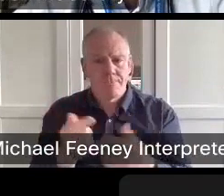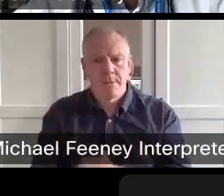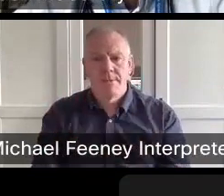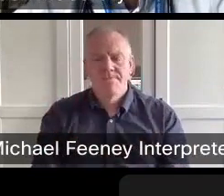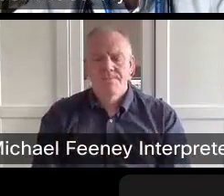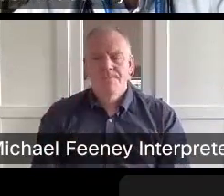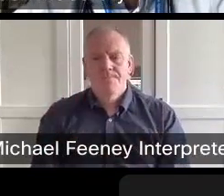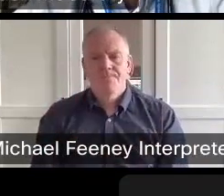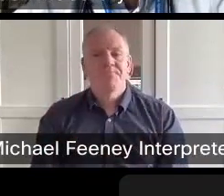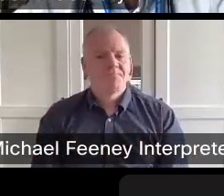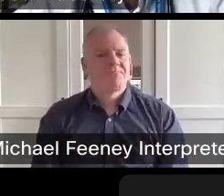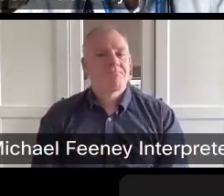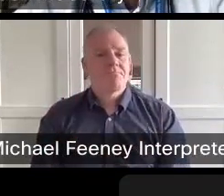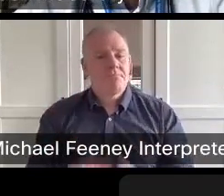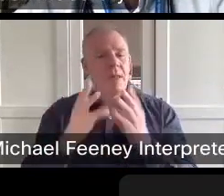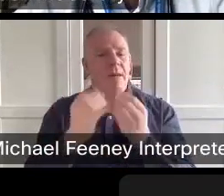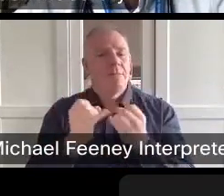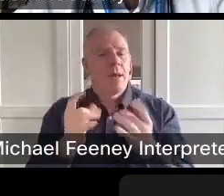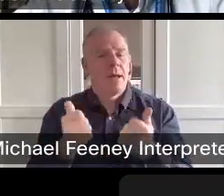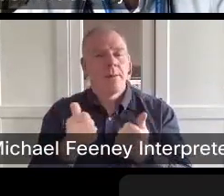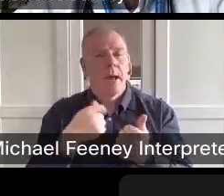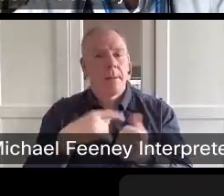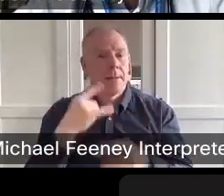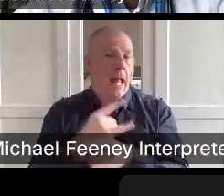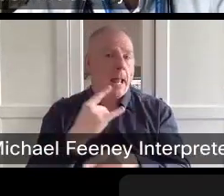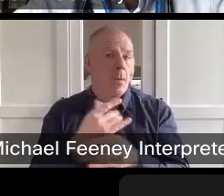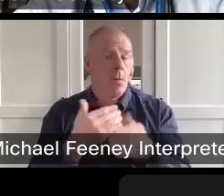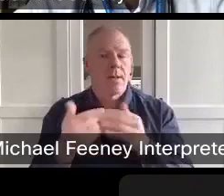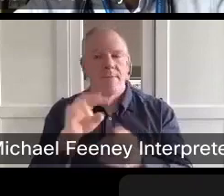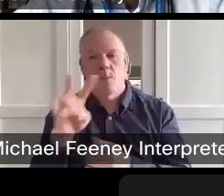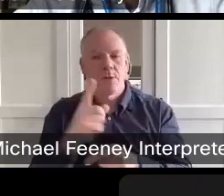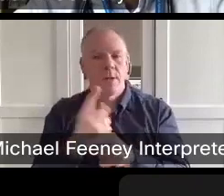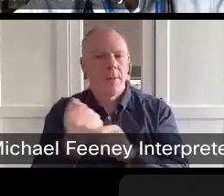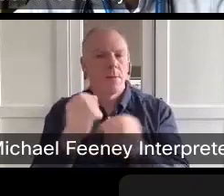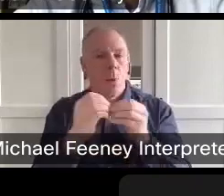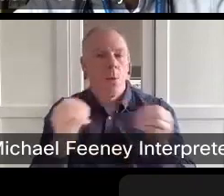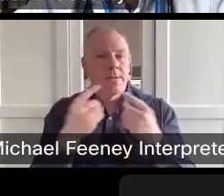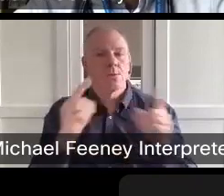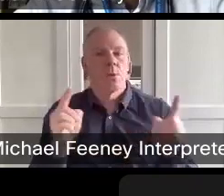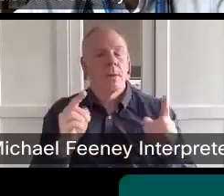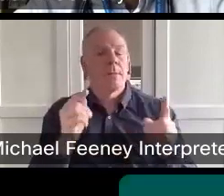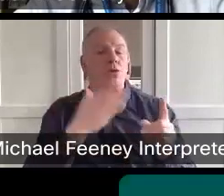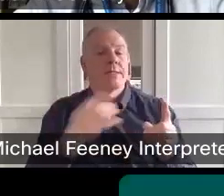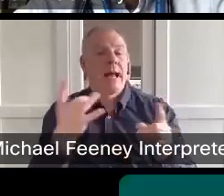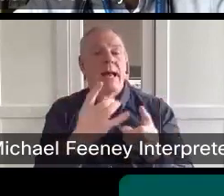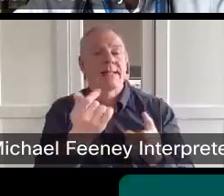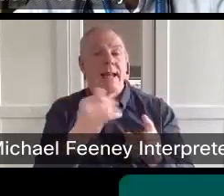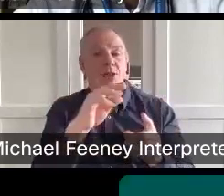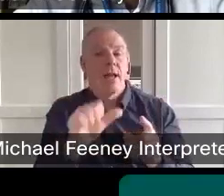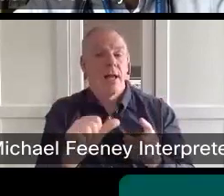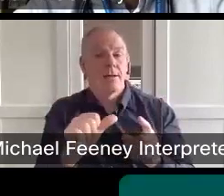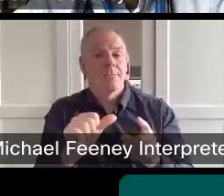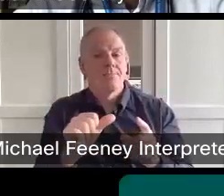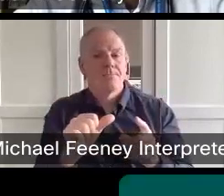no, I think we're okay, but I think it might be helpful just there is a question about open disclosure, and we might just go to Angela for a second.